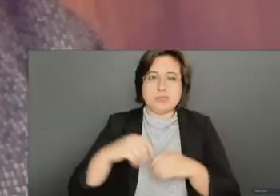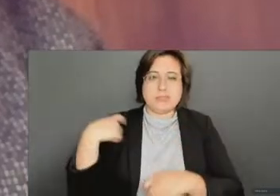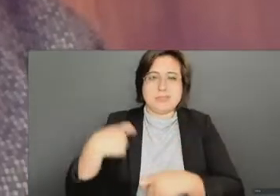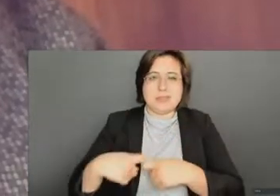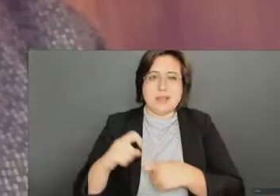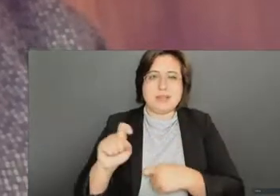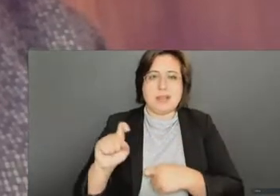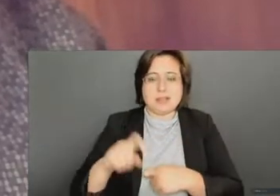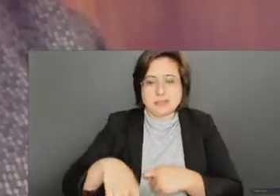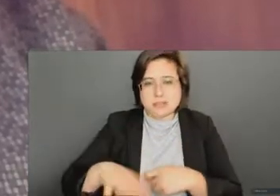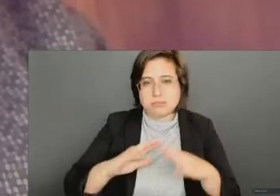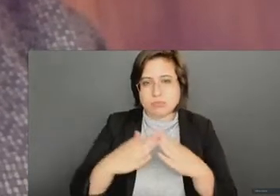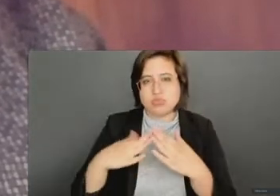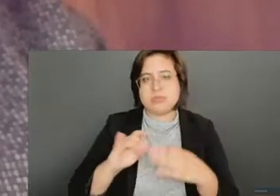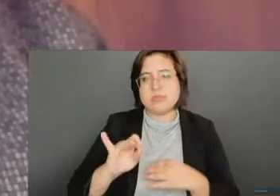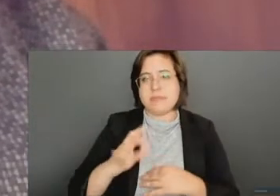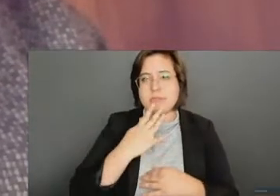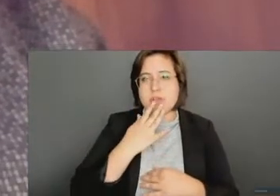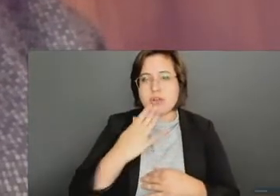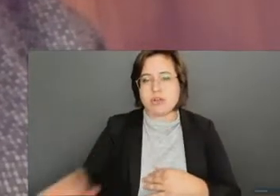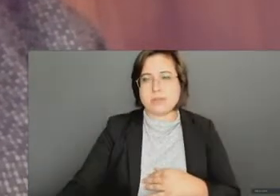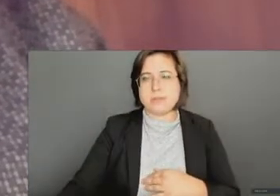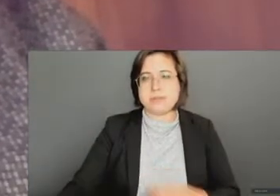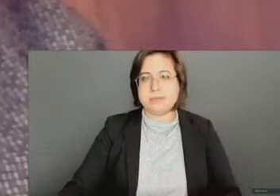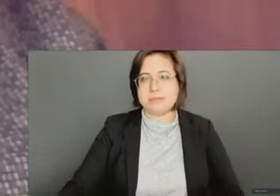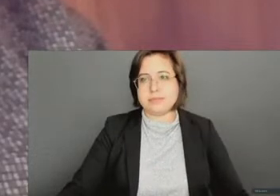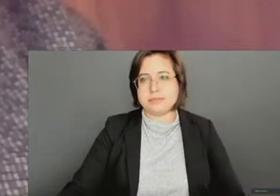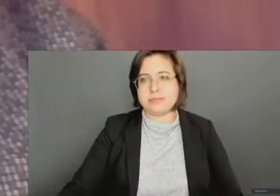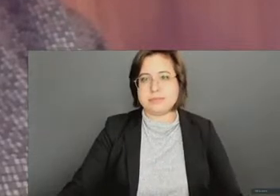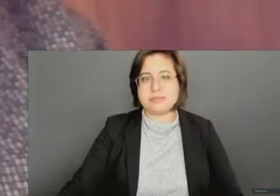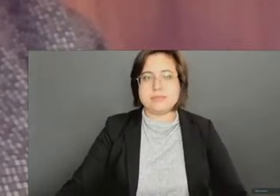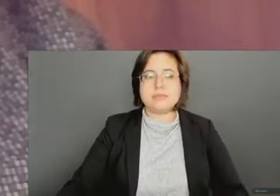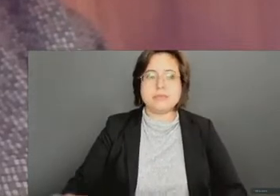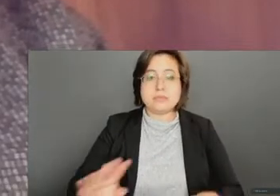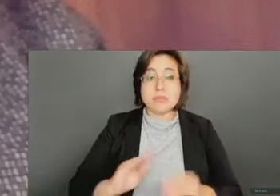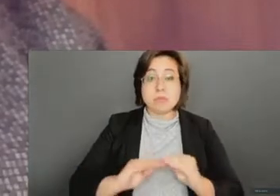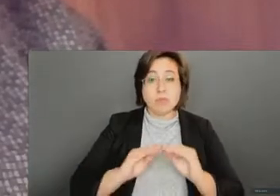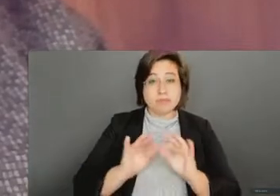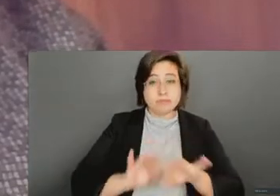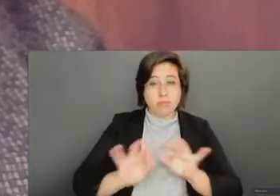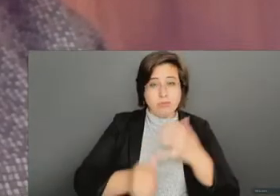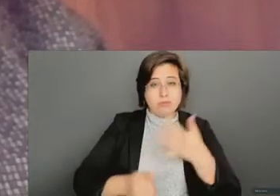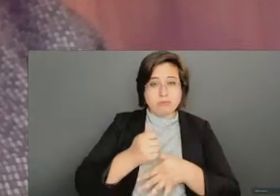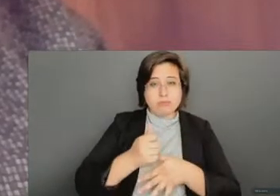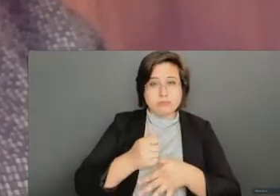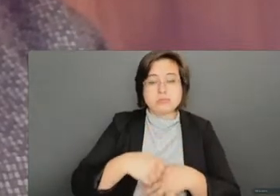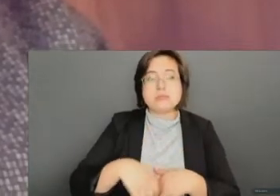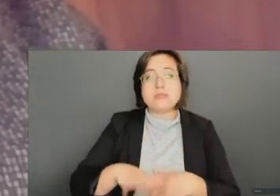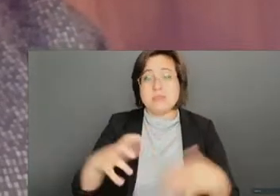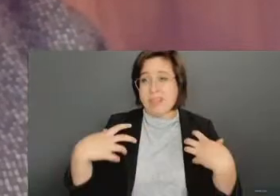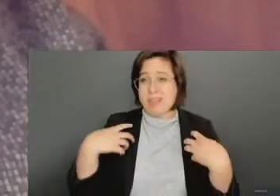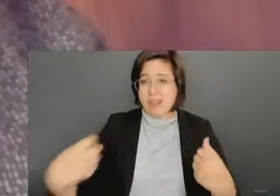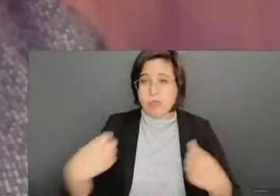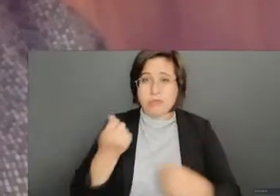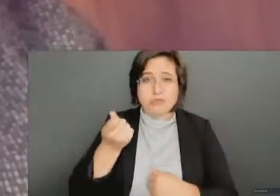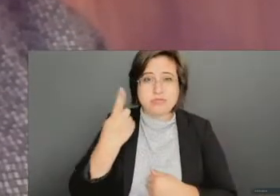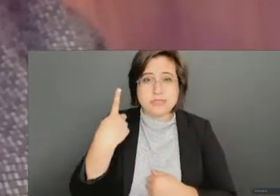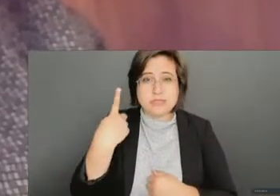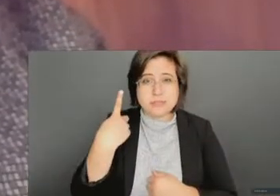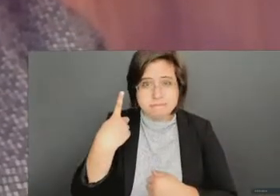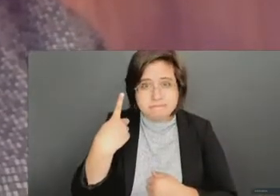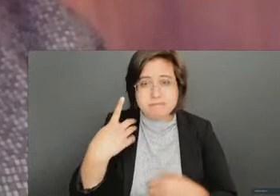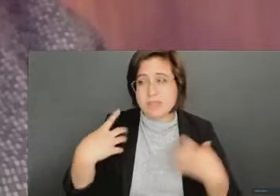color. More importantly, there has been minimal public health attention to health literacy. Health literacy